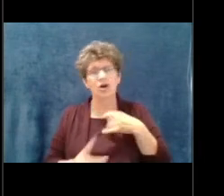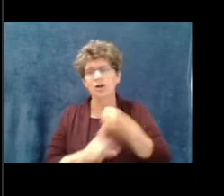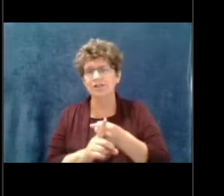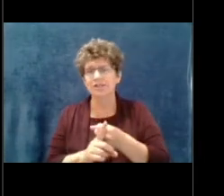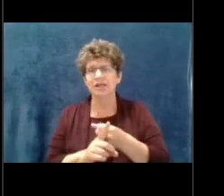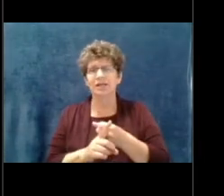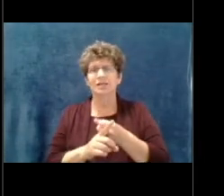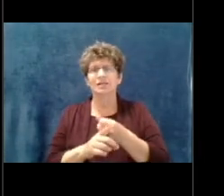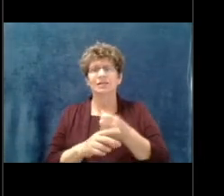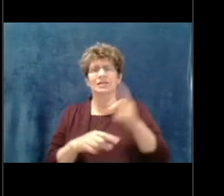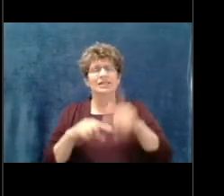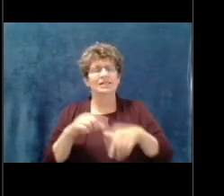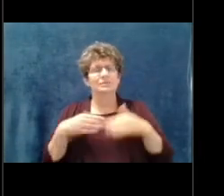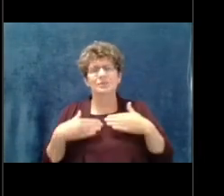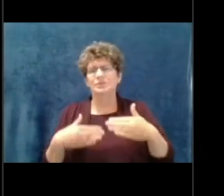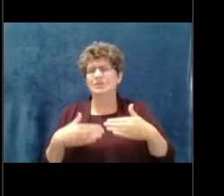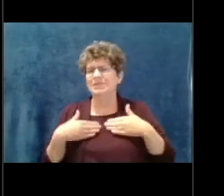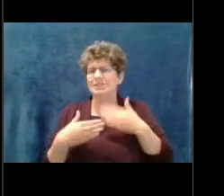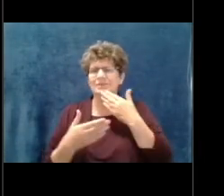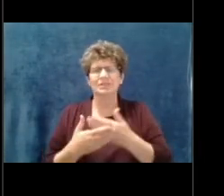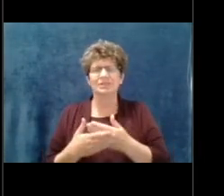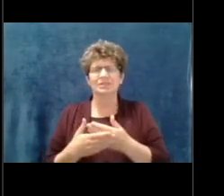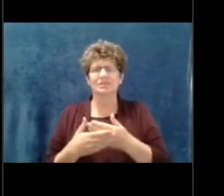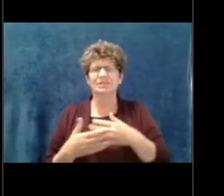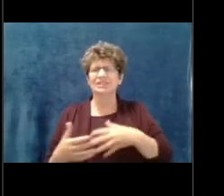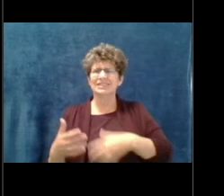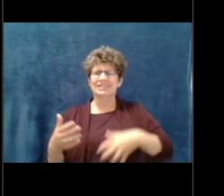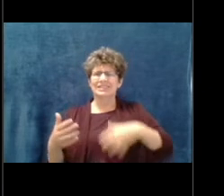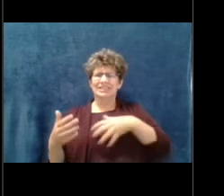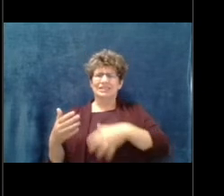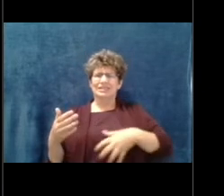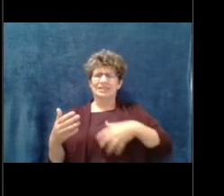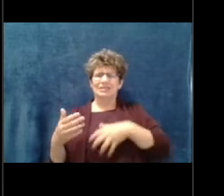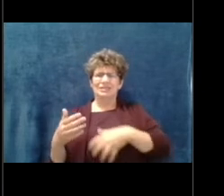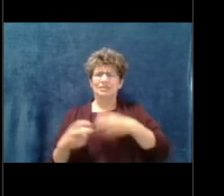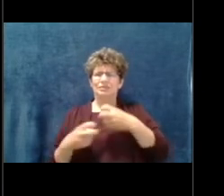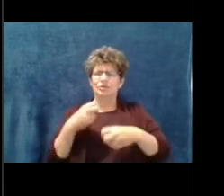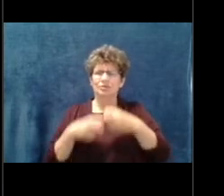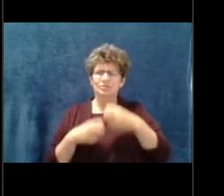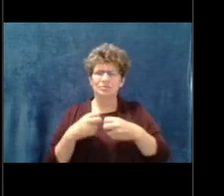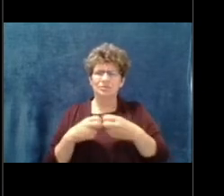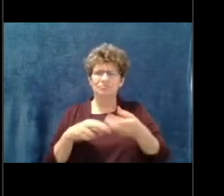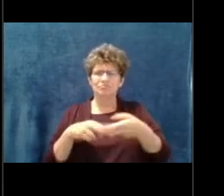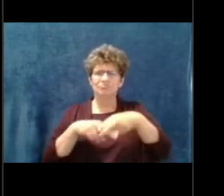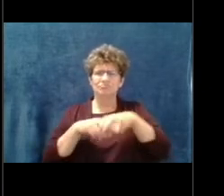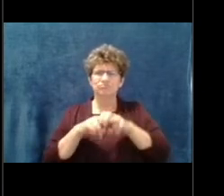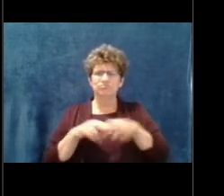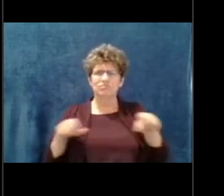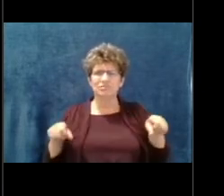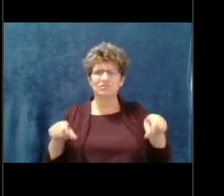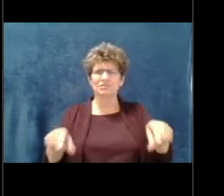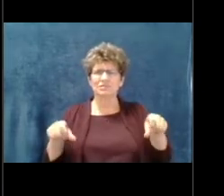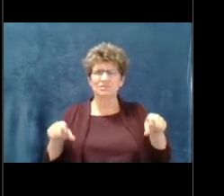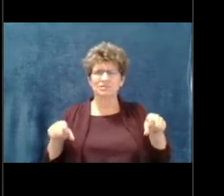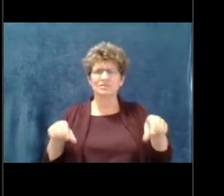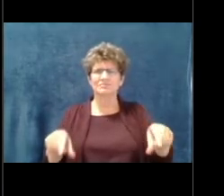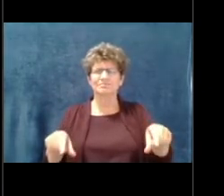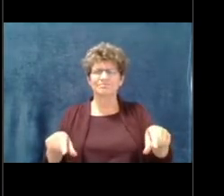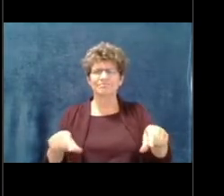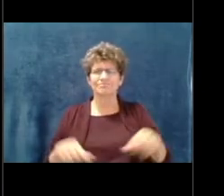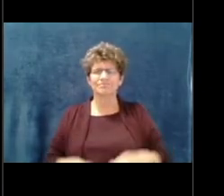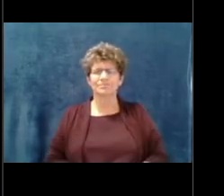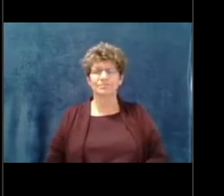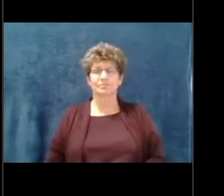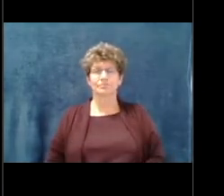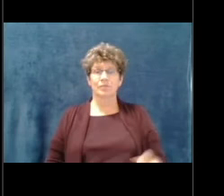had gastrointestinal problems. All of this left him largely confined to a wheelchair. But this loss of